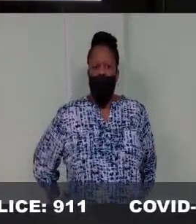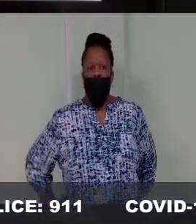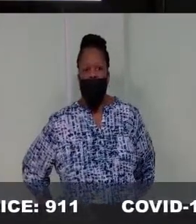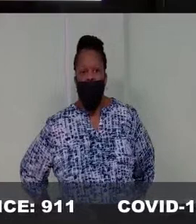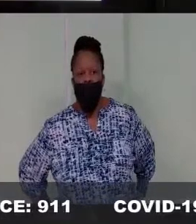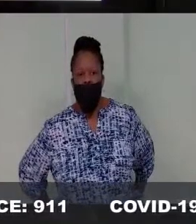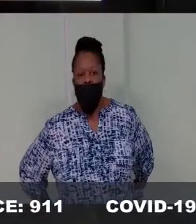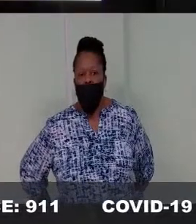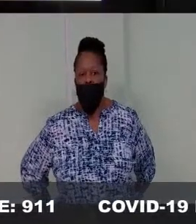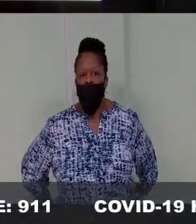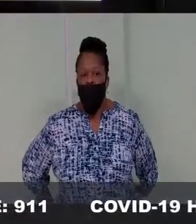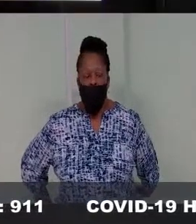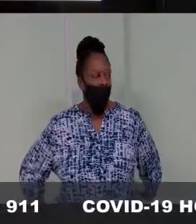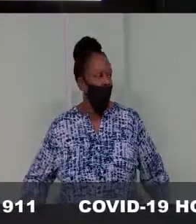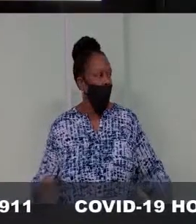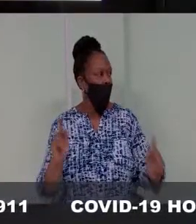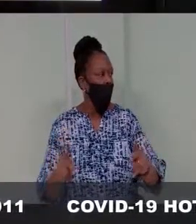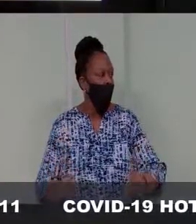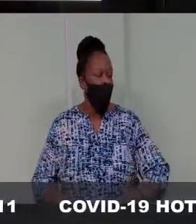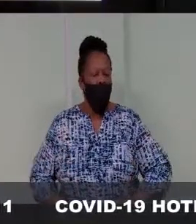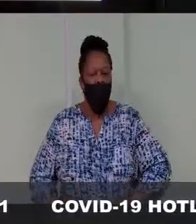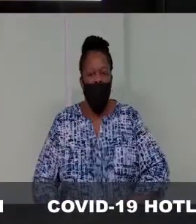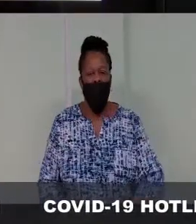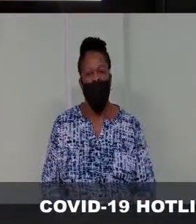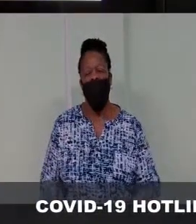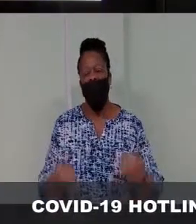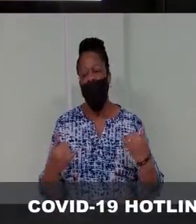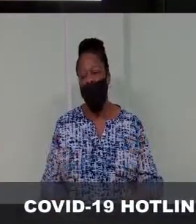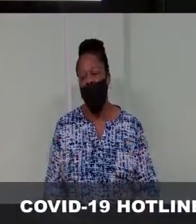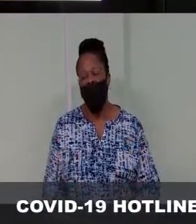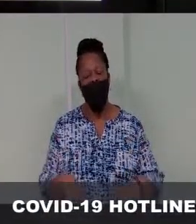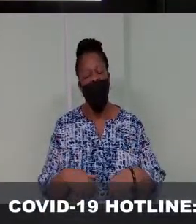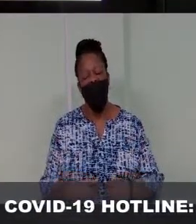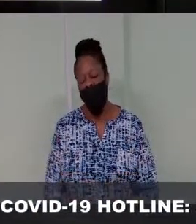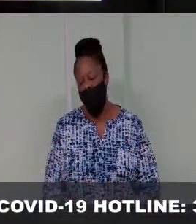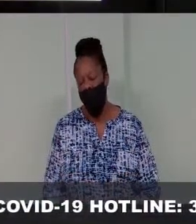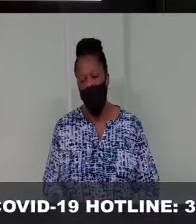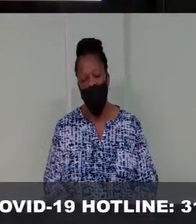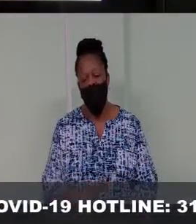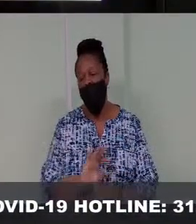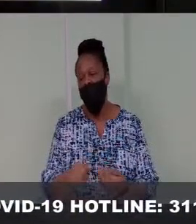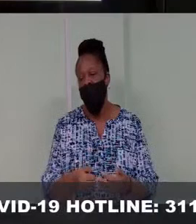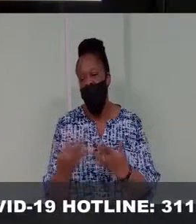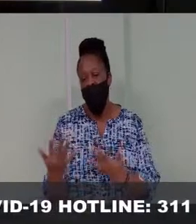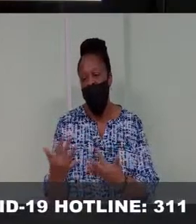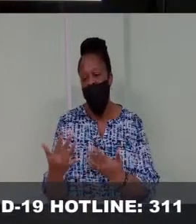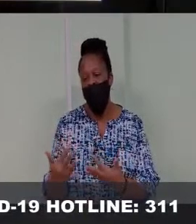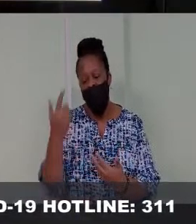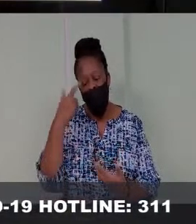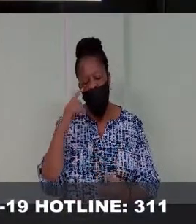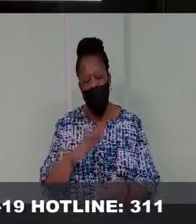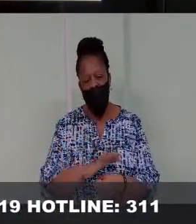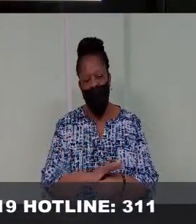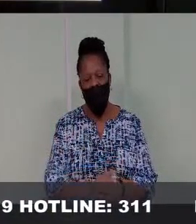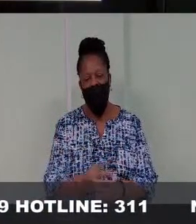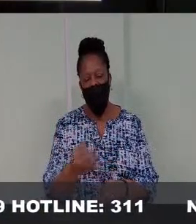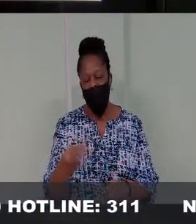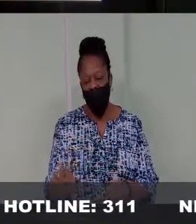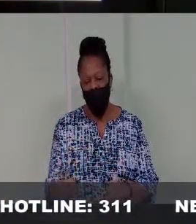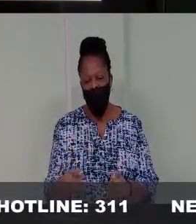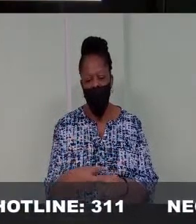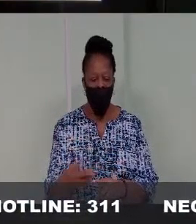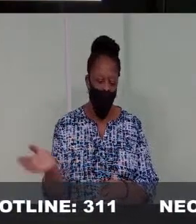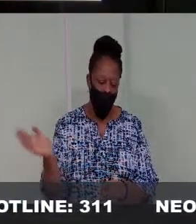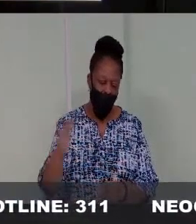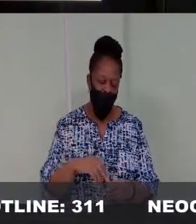they start to let their guards down and become complacent. And this actually, this COVID fatigue is what